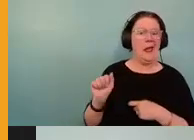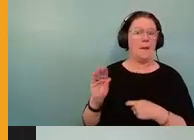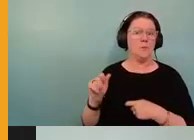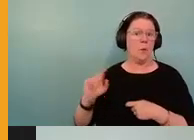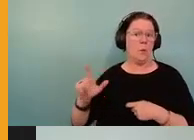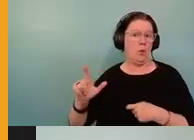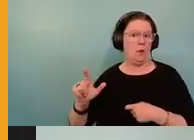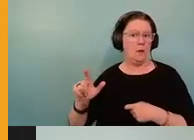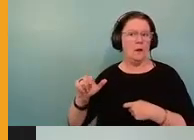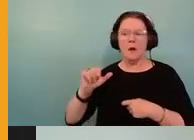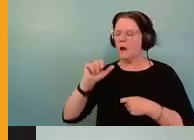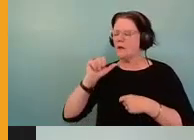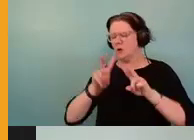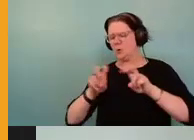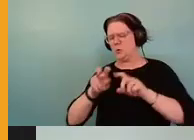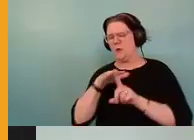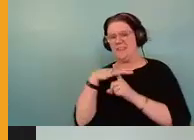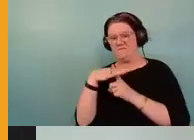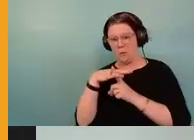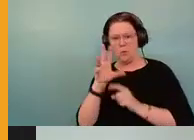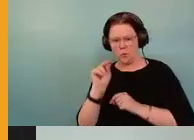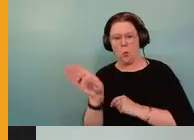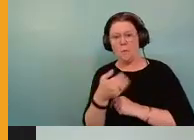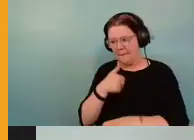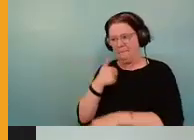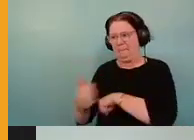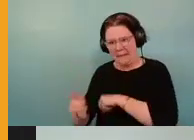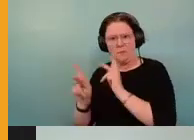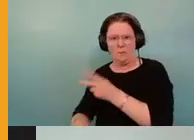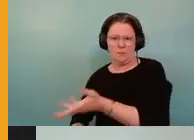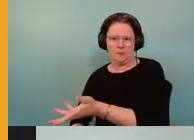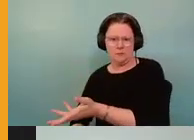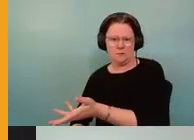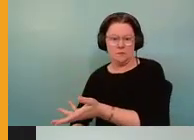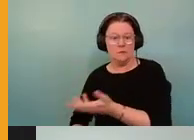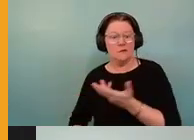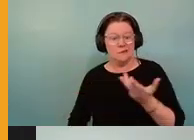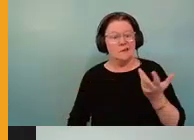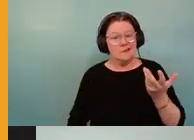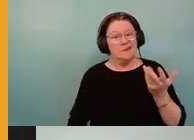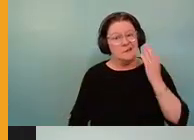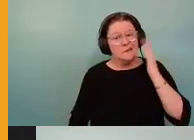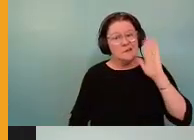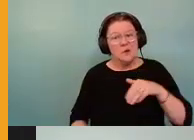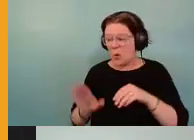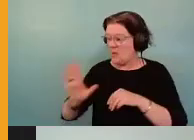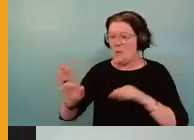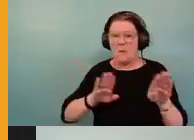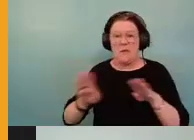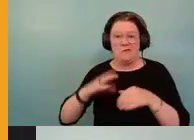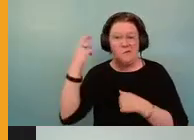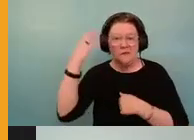for causing those behaviors, right? So um, many behaviors came out of